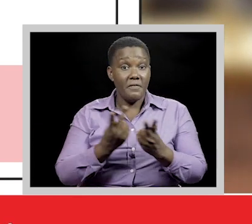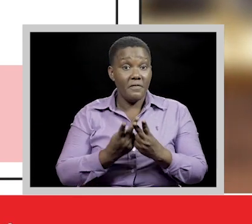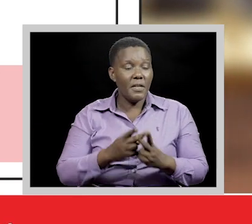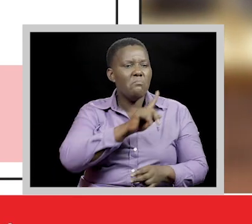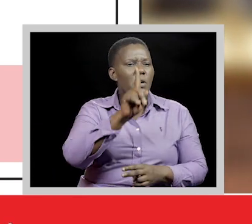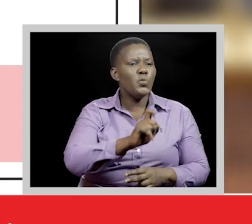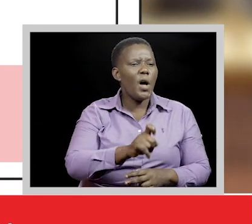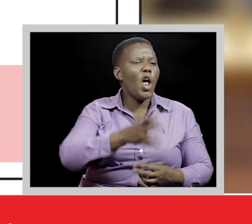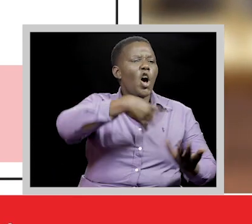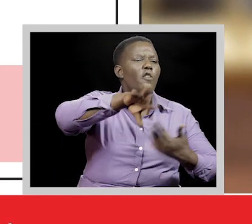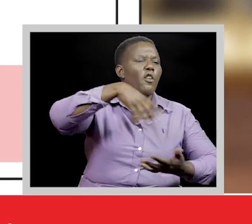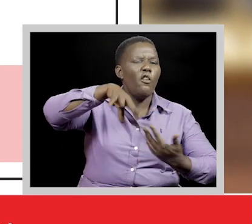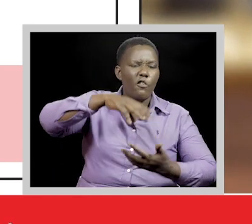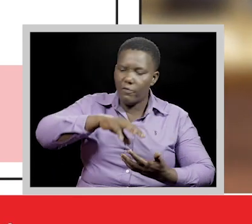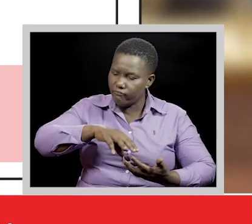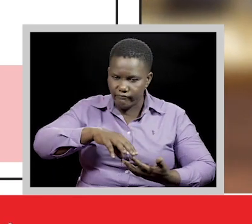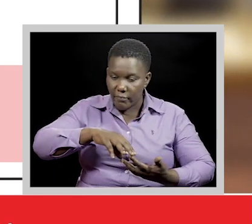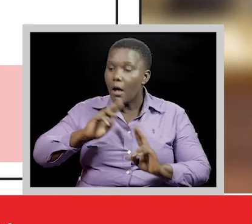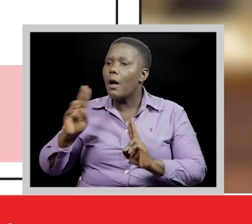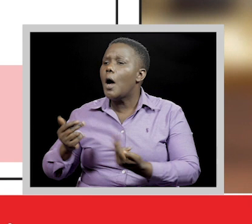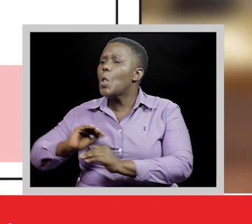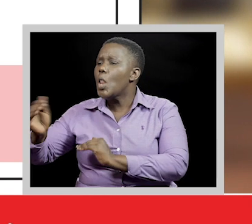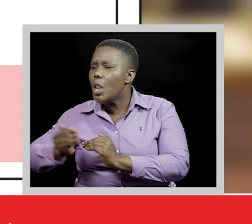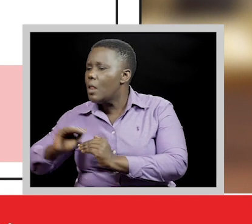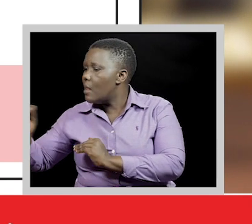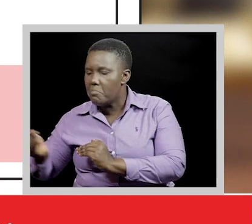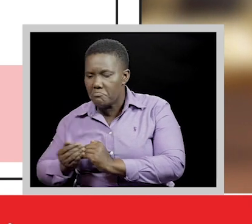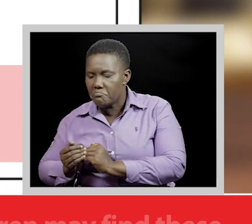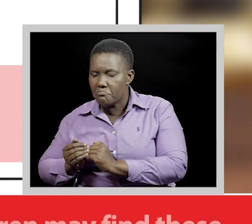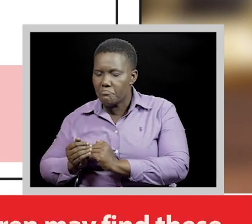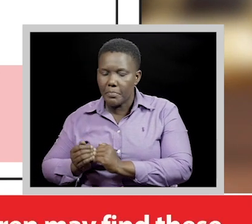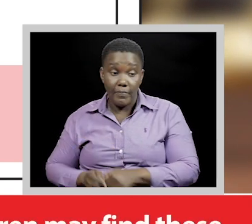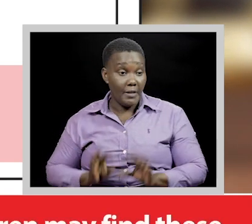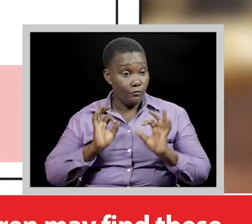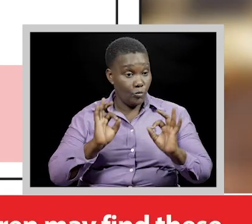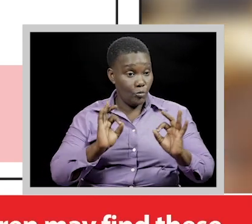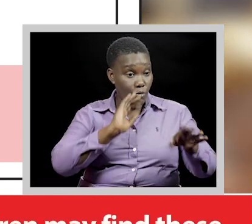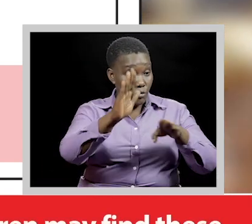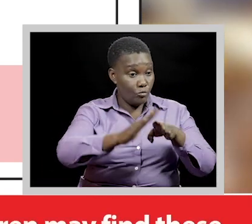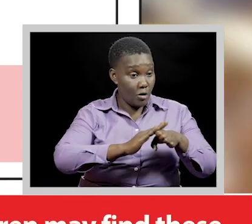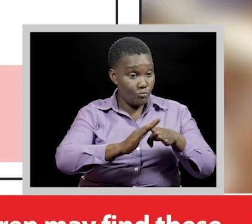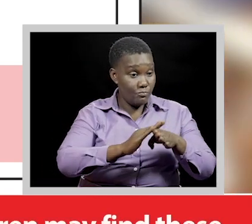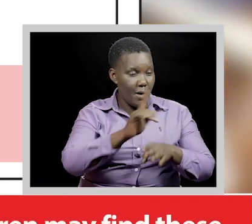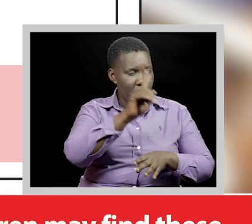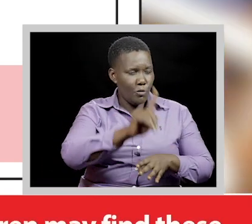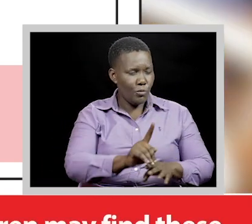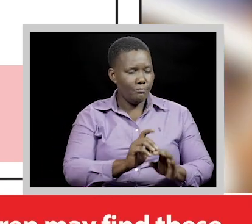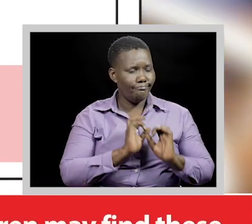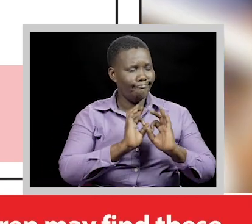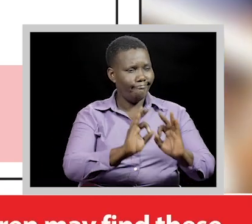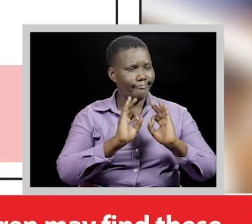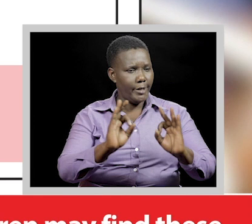irrelevant questions and needless repetition. Avoid using questions that